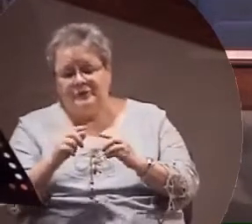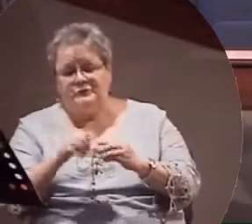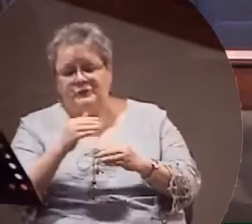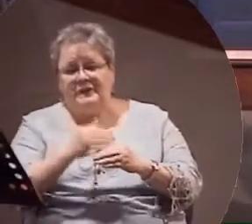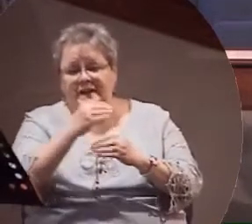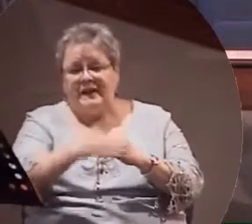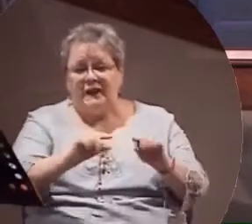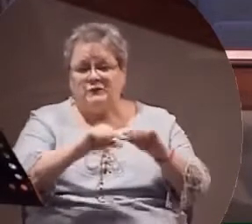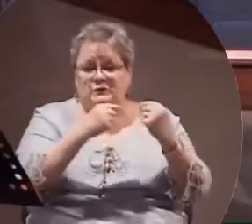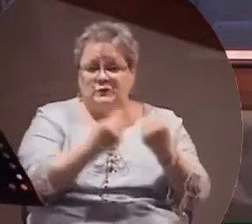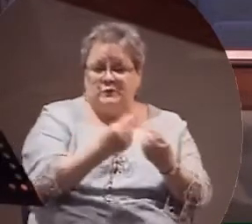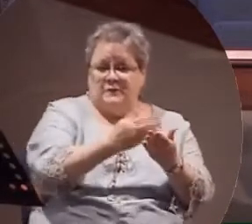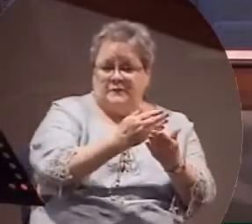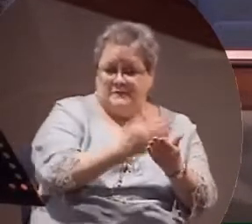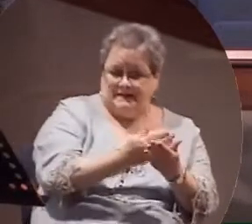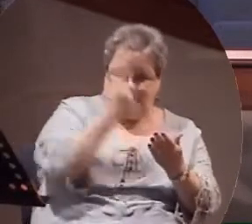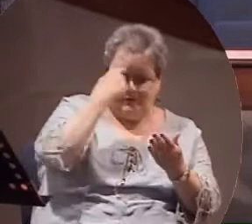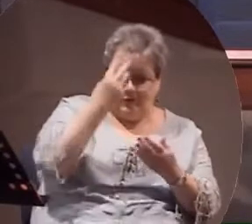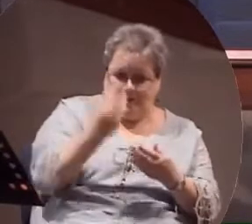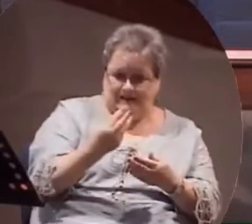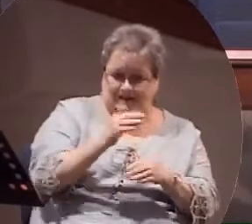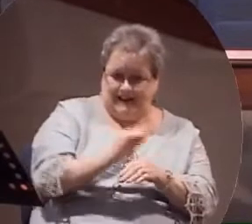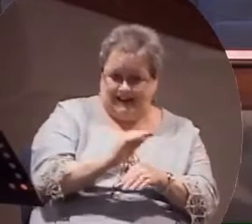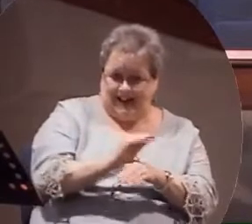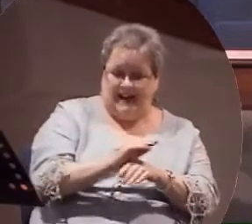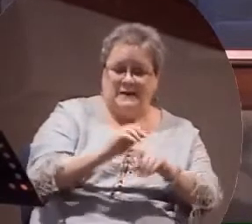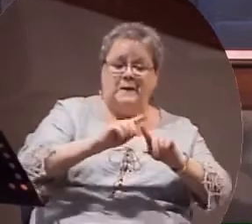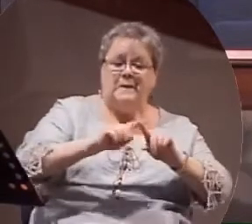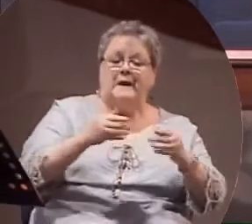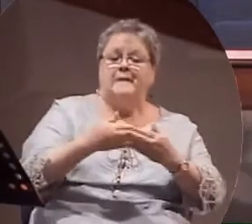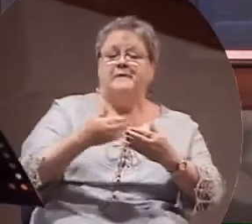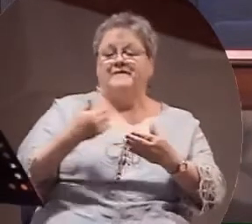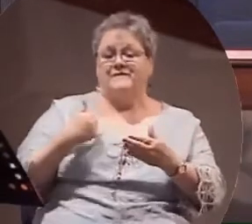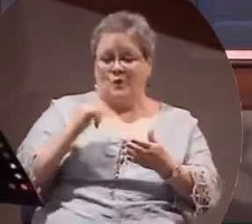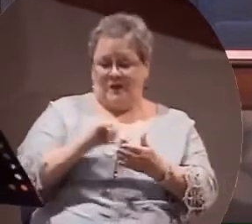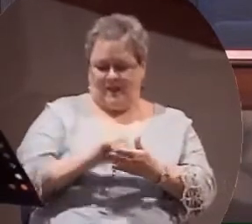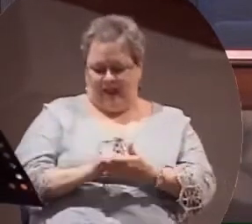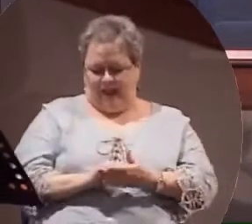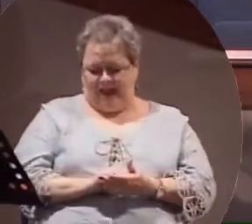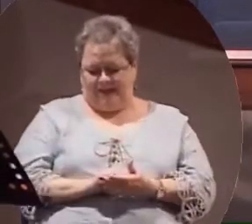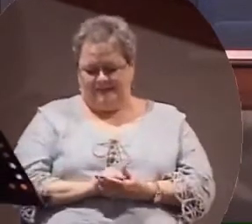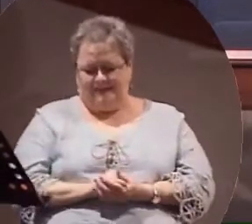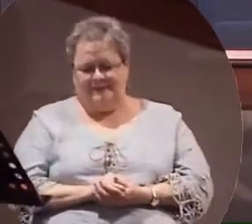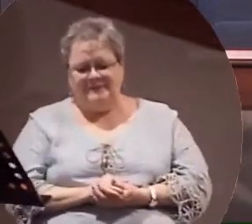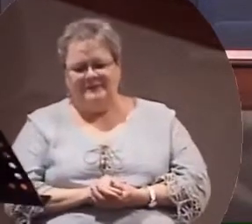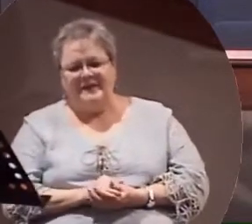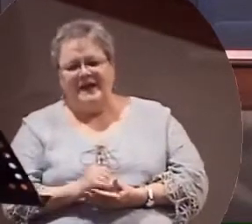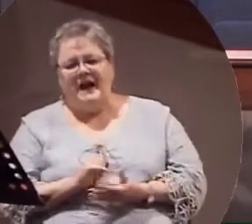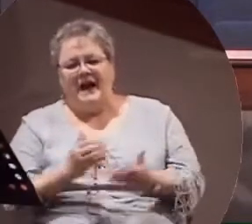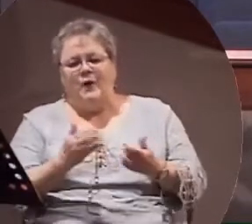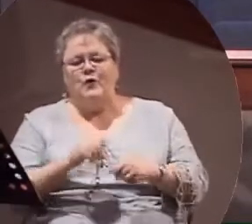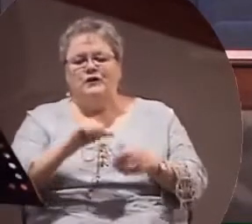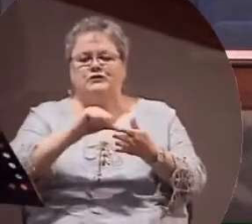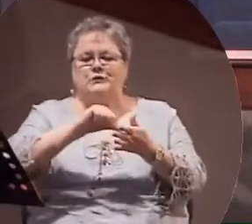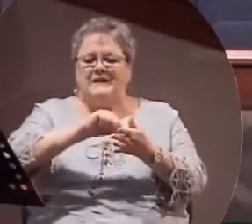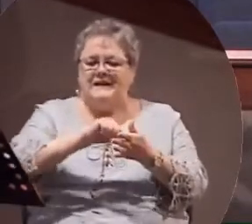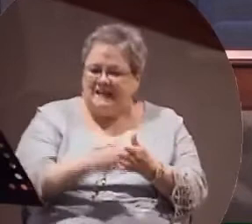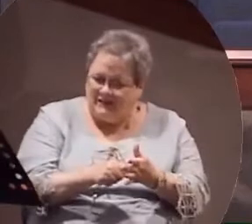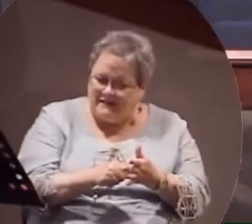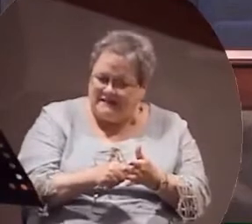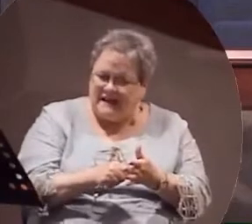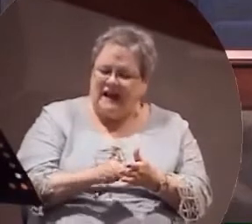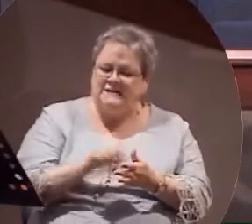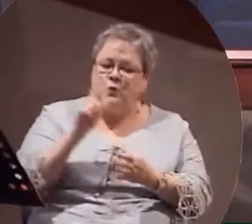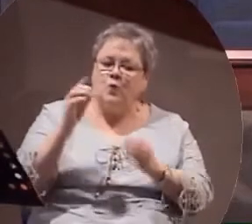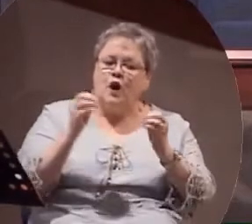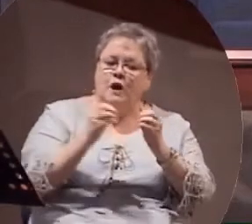of sermons for Wednesday evenings. However, before I get started in all of that, I want to emphasize one